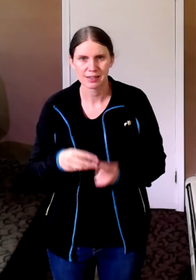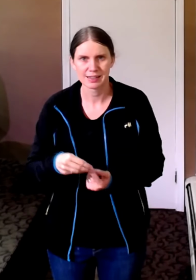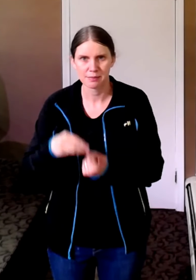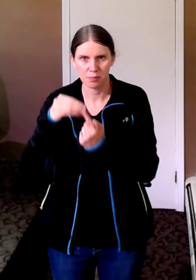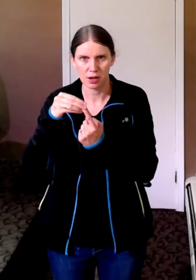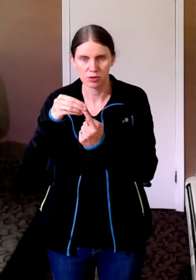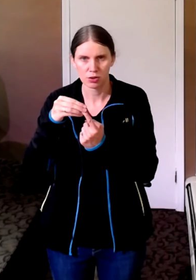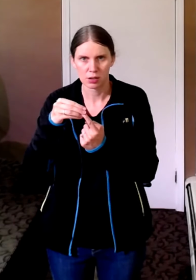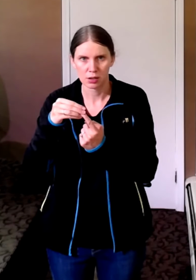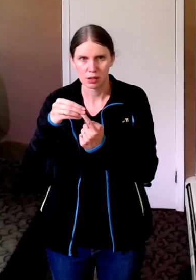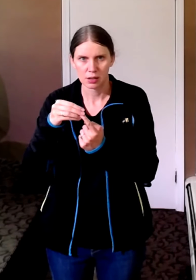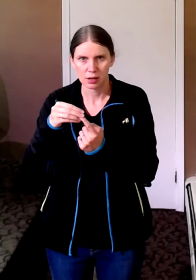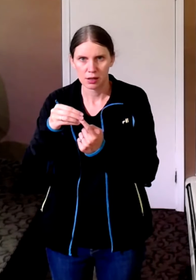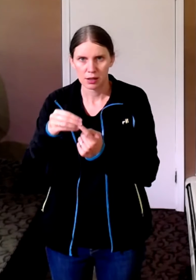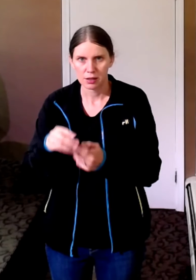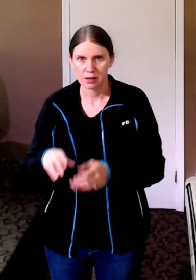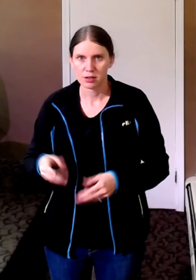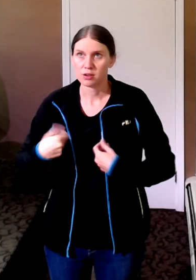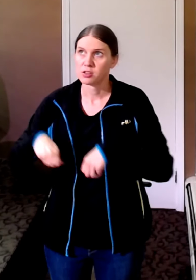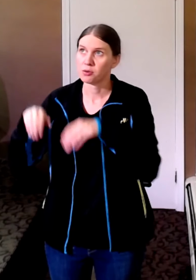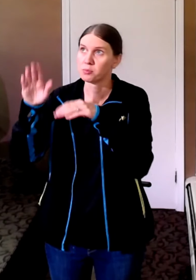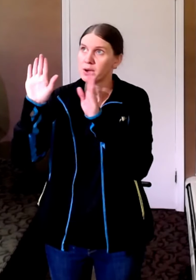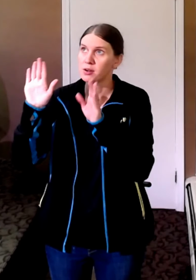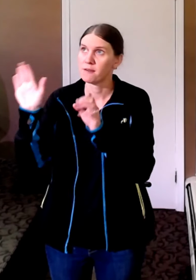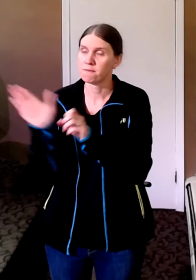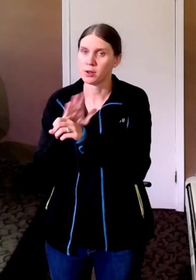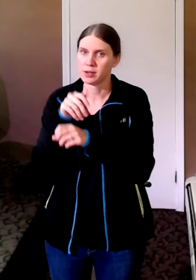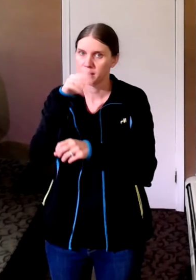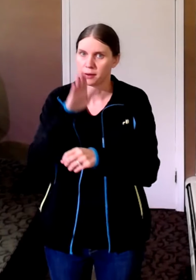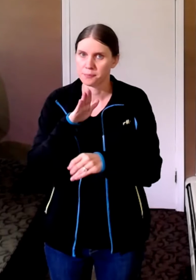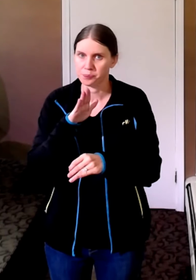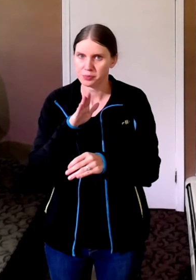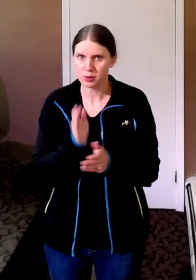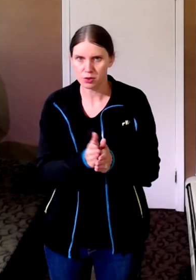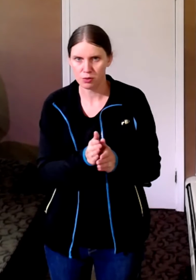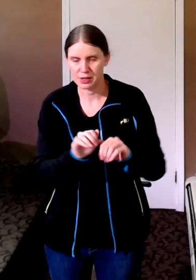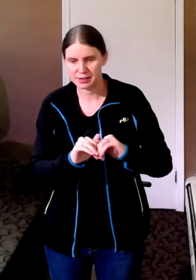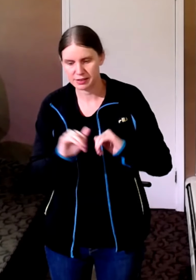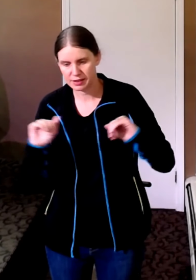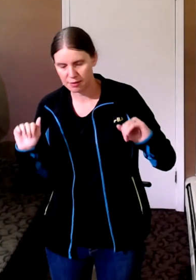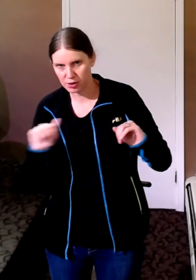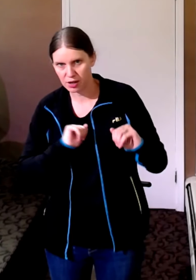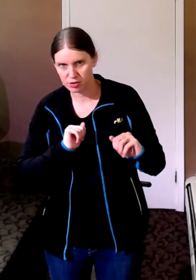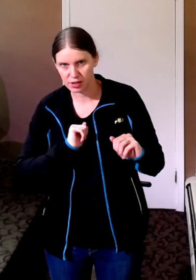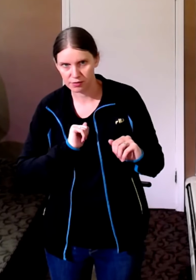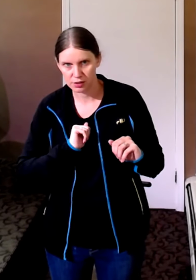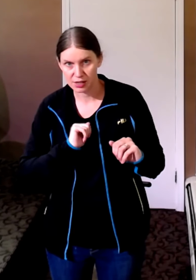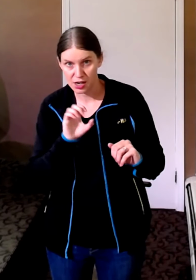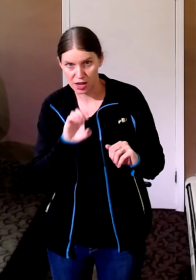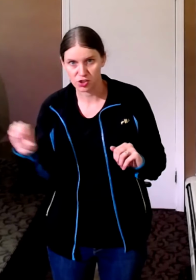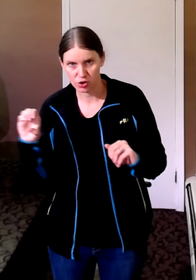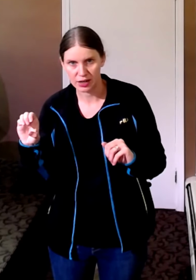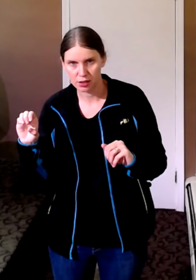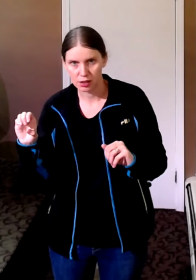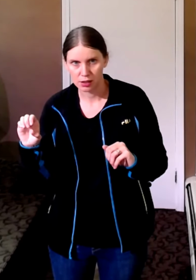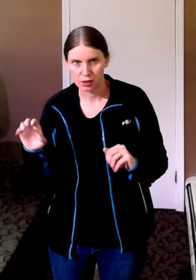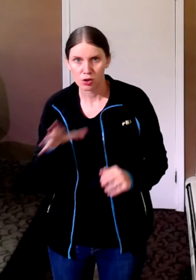devote irrevocably to God. So when we consecrate ourselves or something, in the Old Testament,